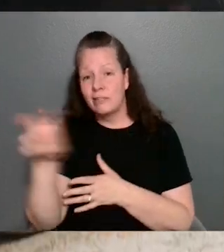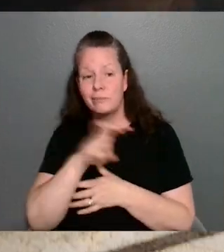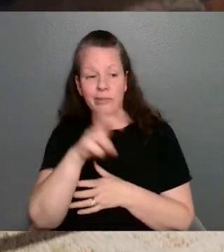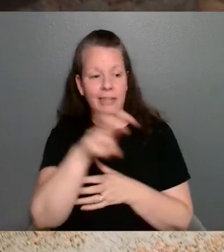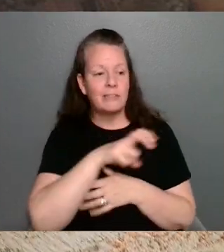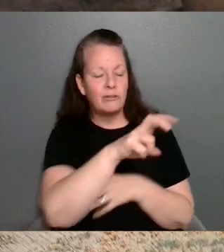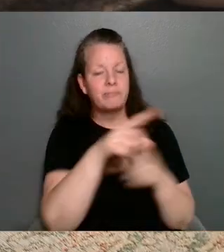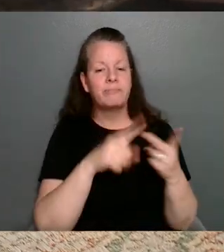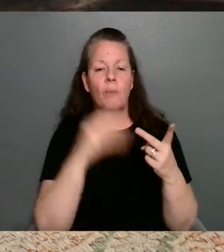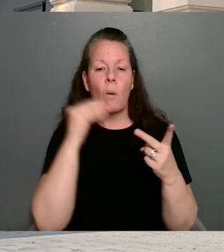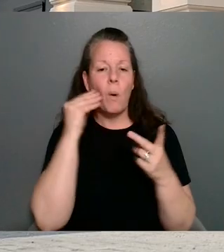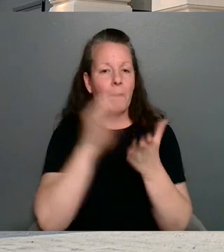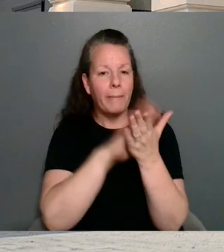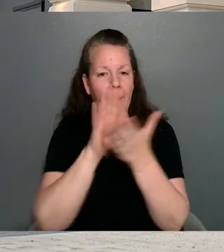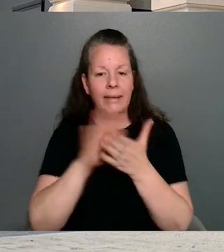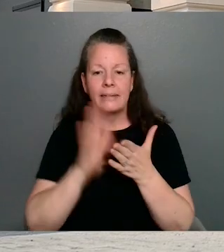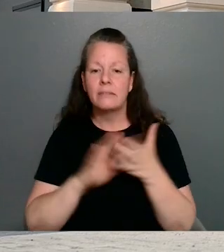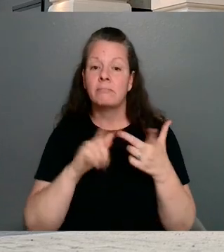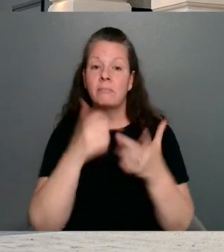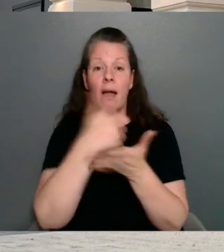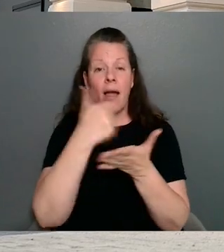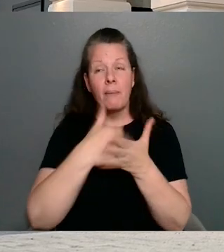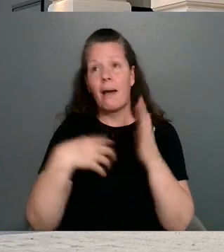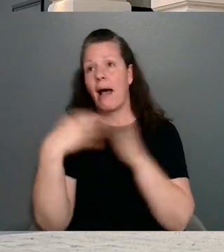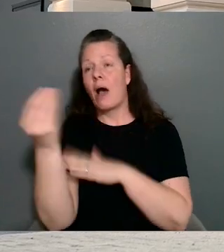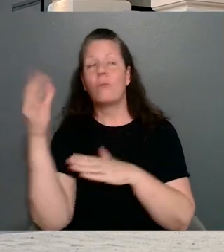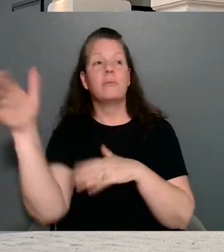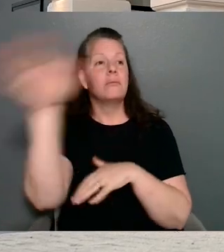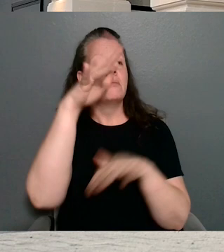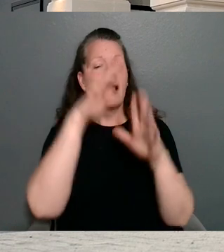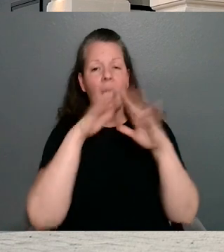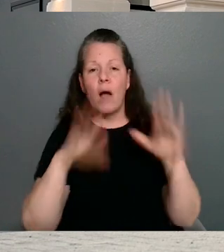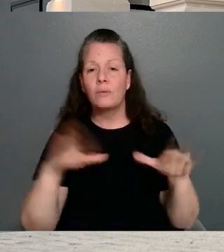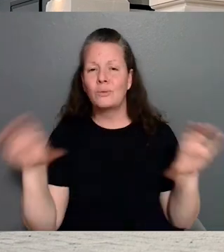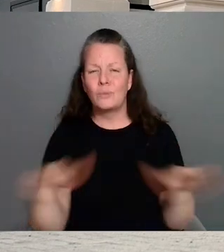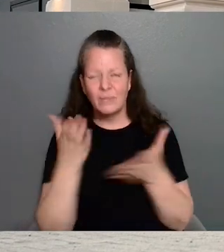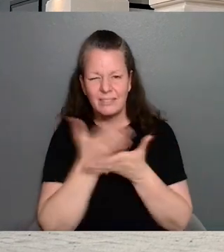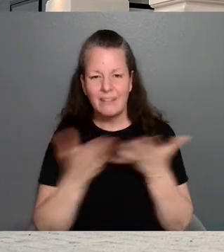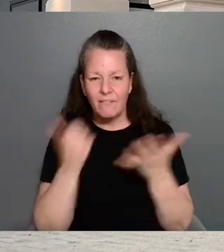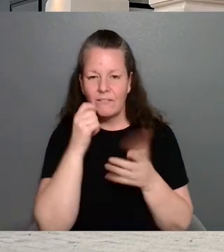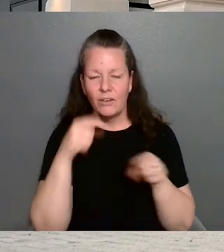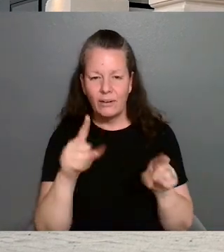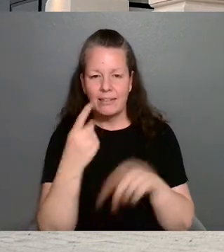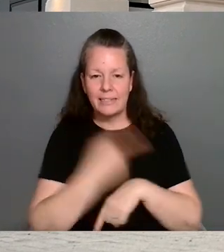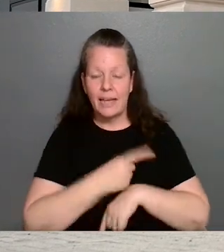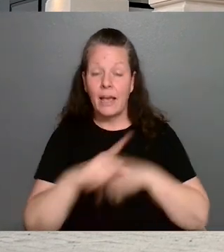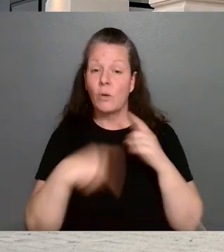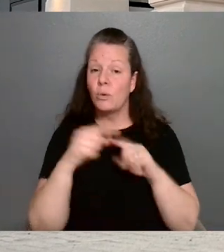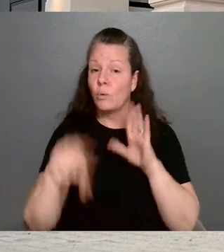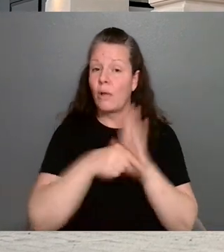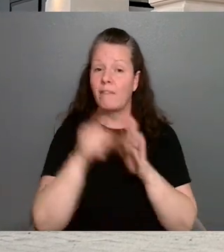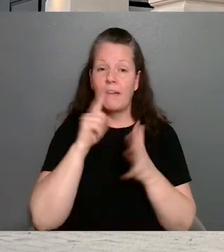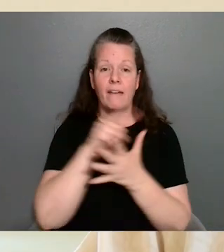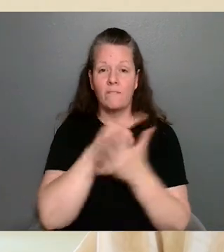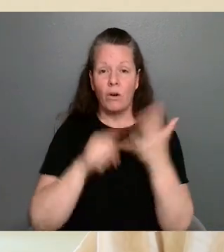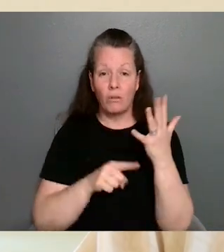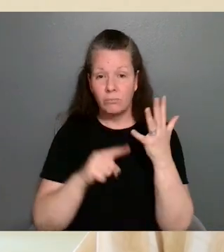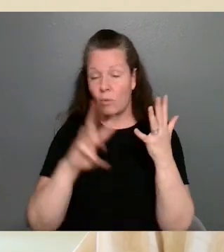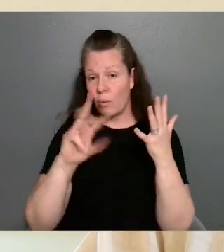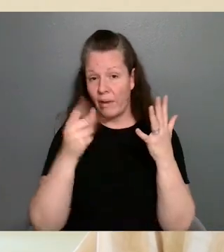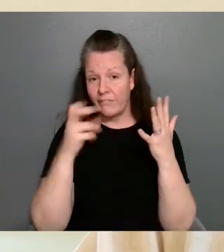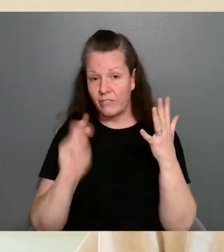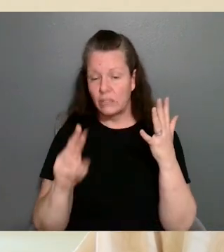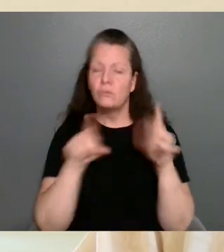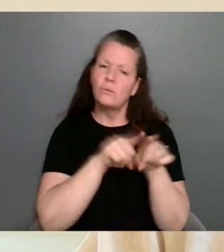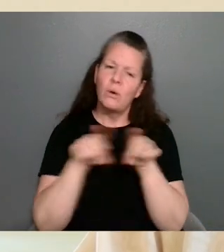transportation, homemaking, or help with getting out of the house to do something during the day. When you qualify for the waivers I just discussed,